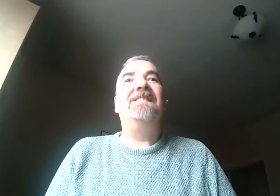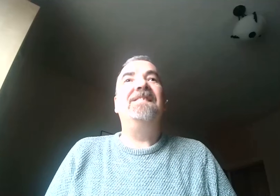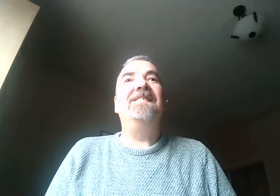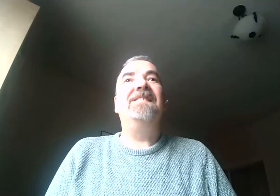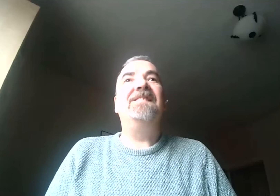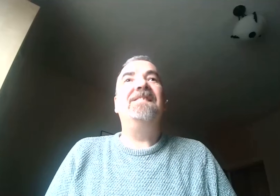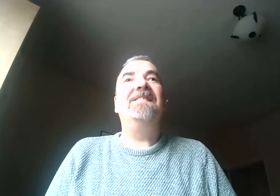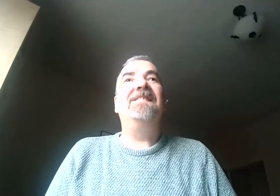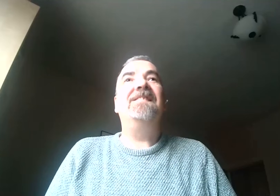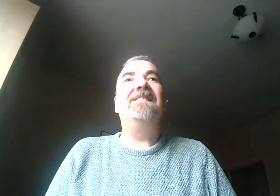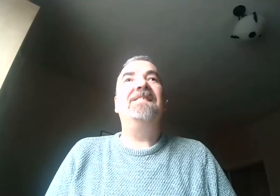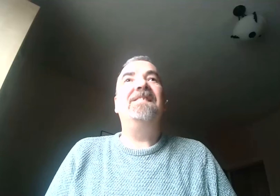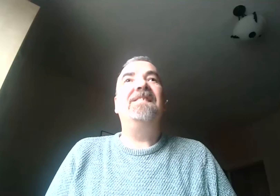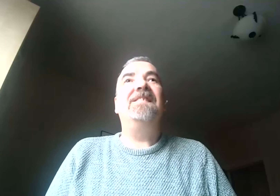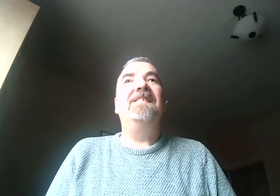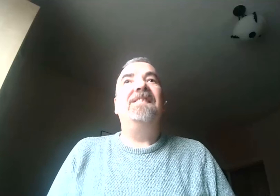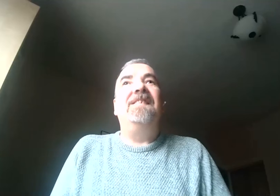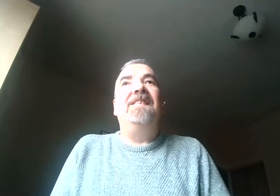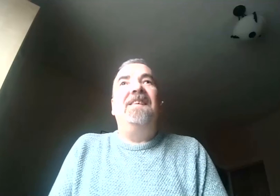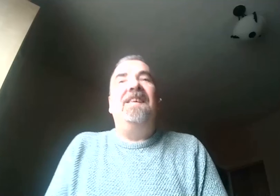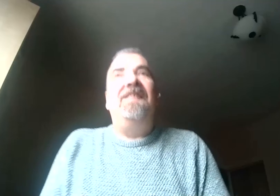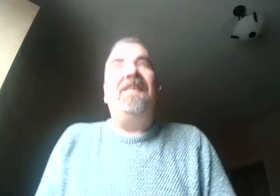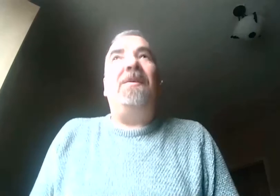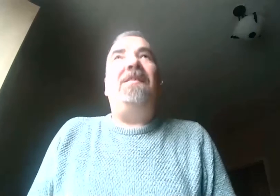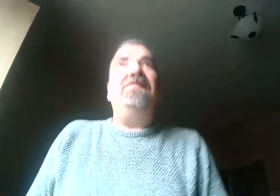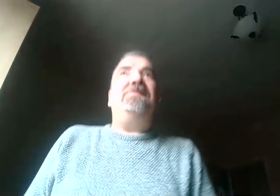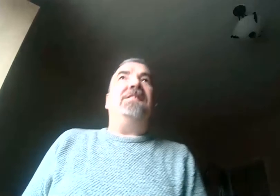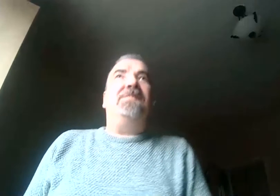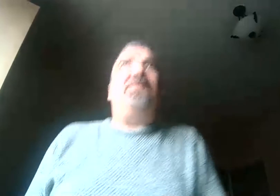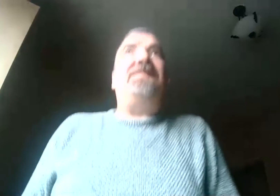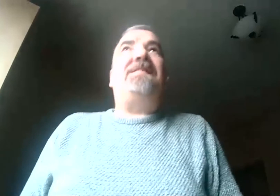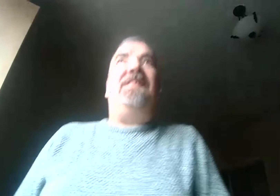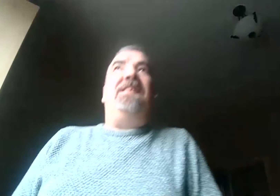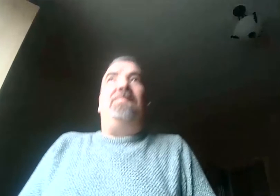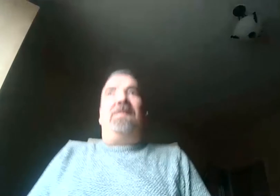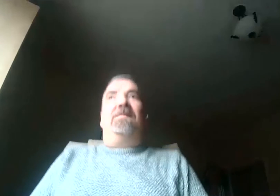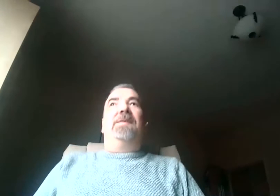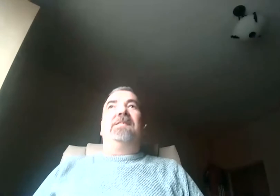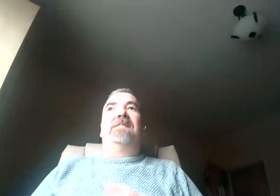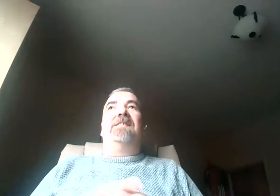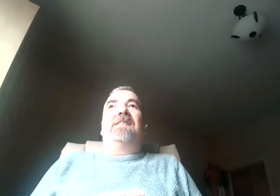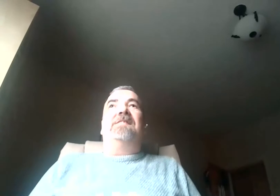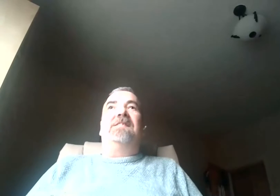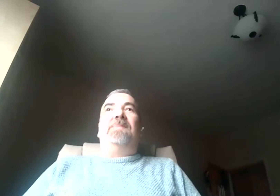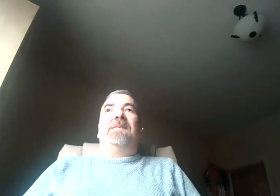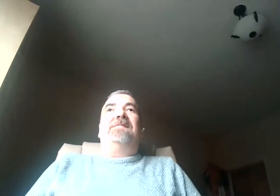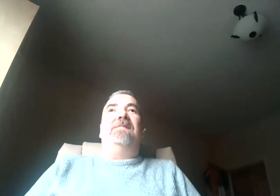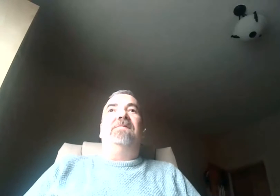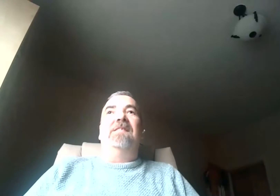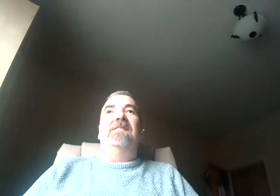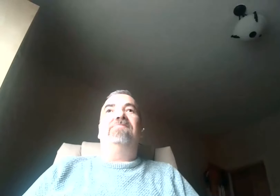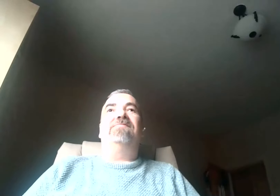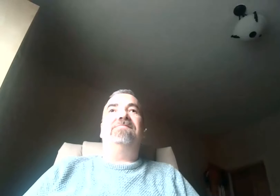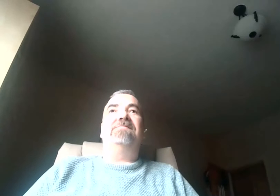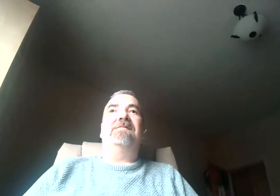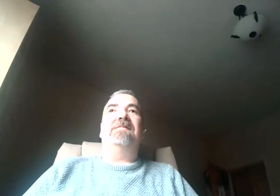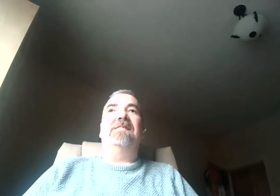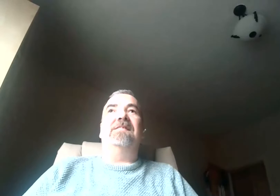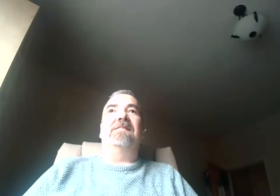And how did you get involved in all of this? I'm a contractor for Sky, but I've been doing accessibility